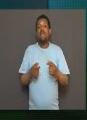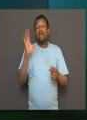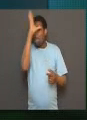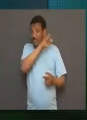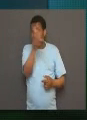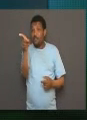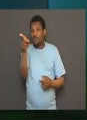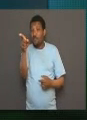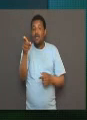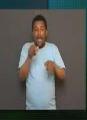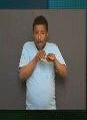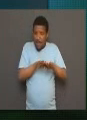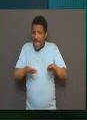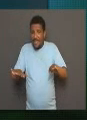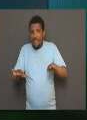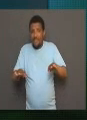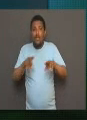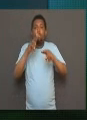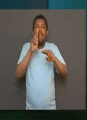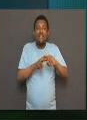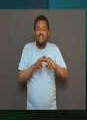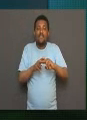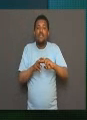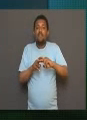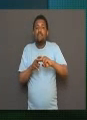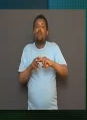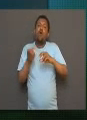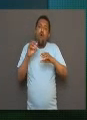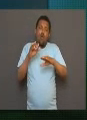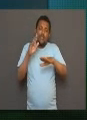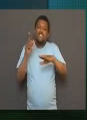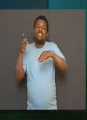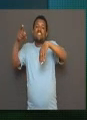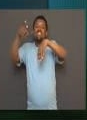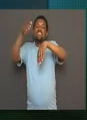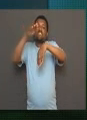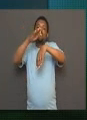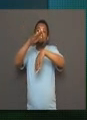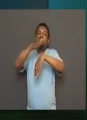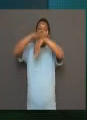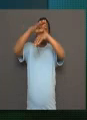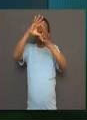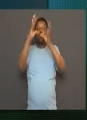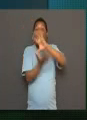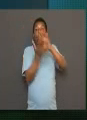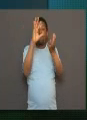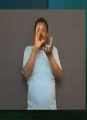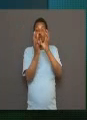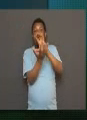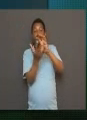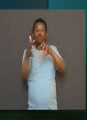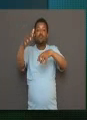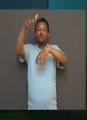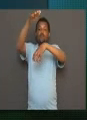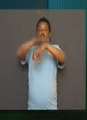Imagine a plane is placed against or tangent to a globe. If